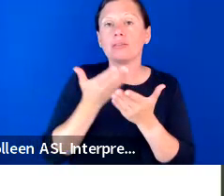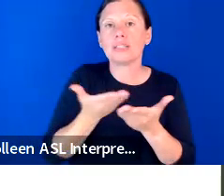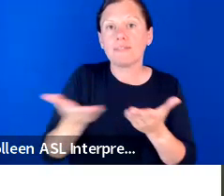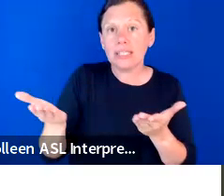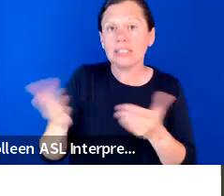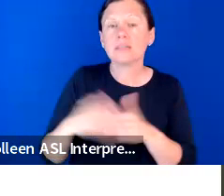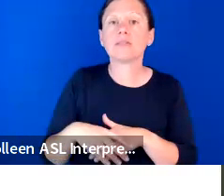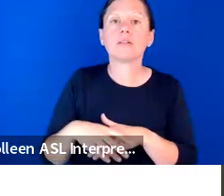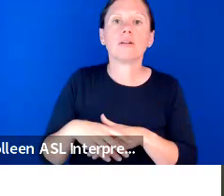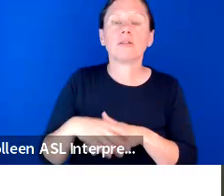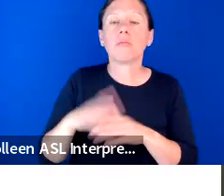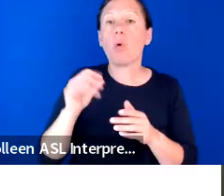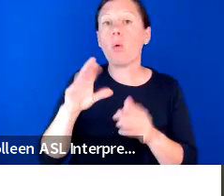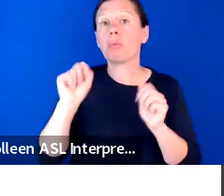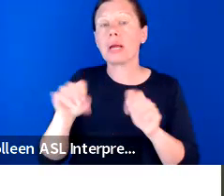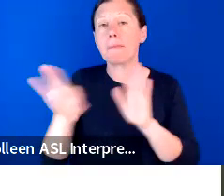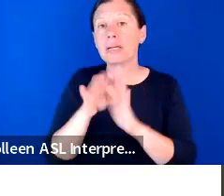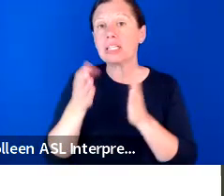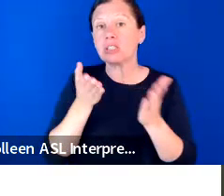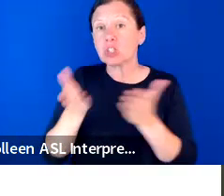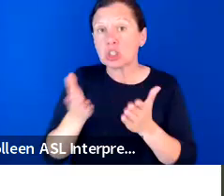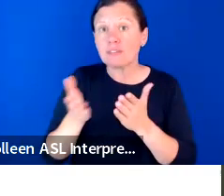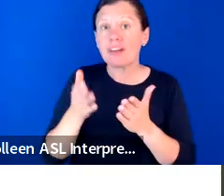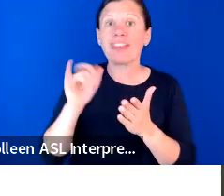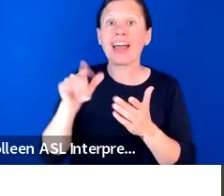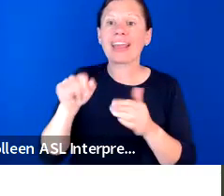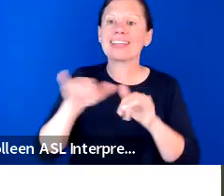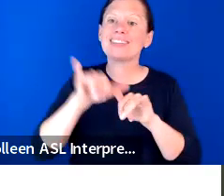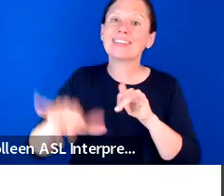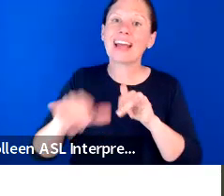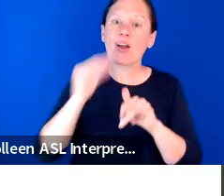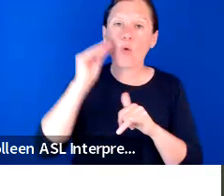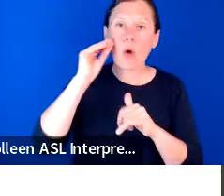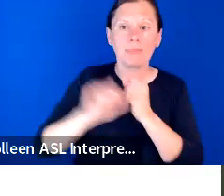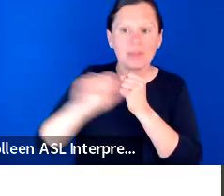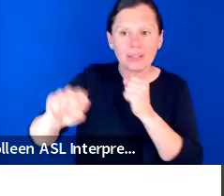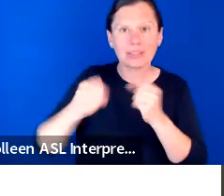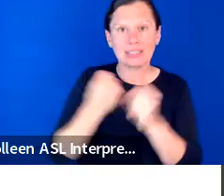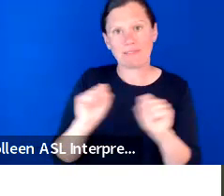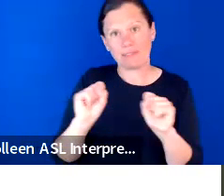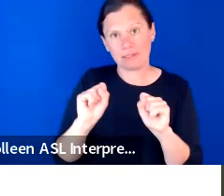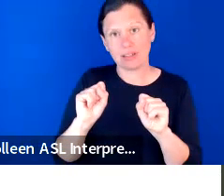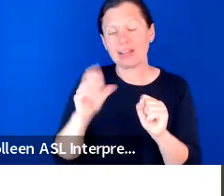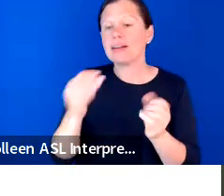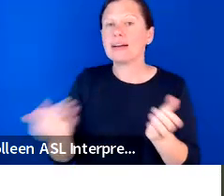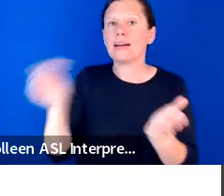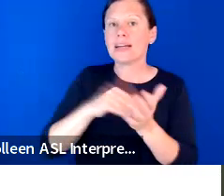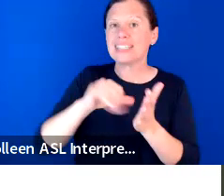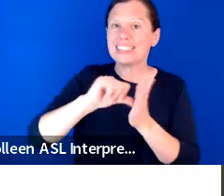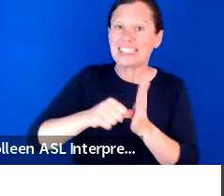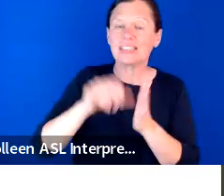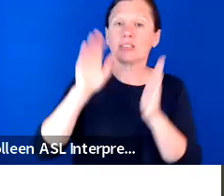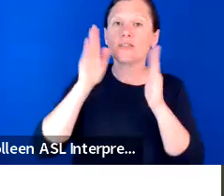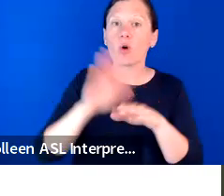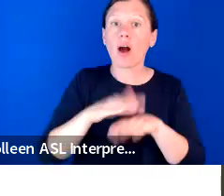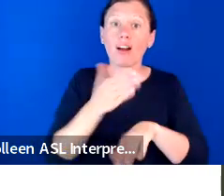services to help them stay safely in their own home. They could purchase $15,000 worth of renovations, like a bathroom modification